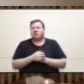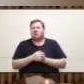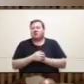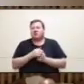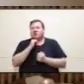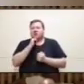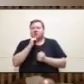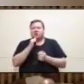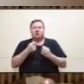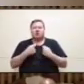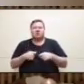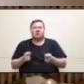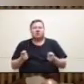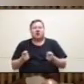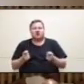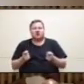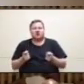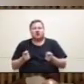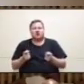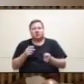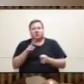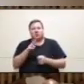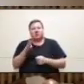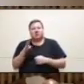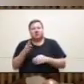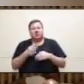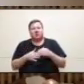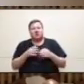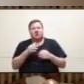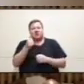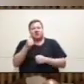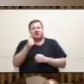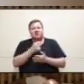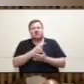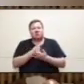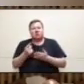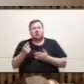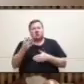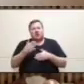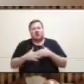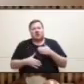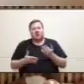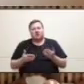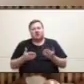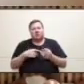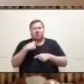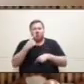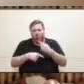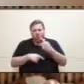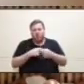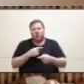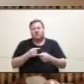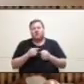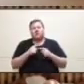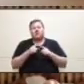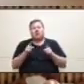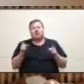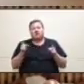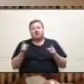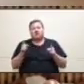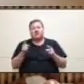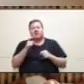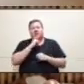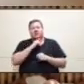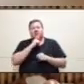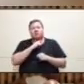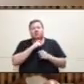when we've deposited money on the 24th. We are left with 6 days for the financial year to come to an end. Therefore, we rolled over, but nonetheless, we have used